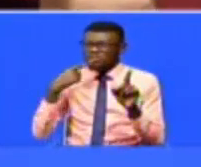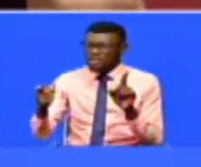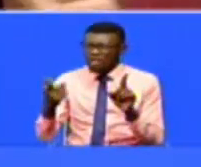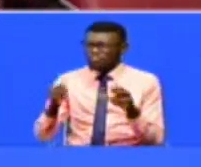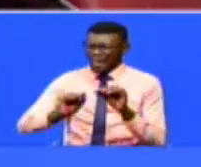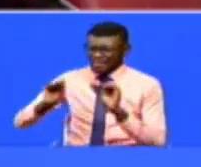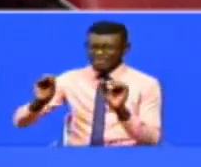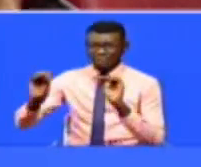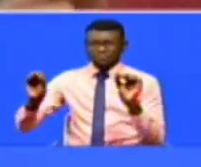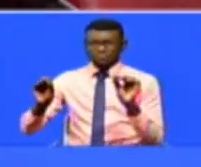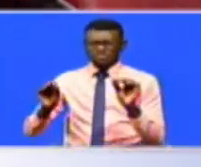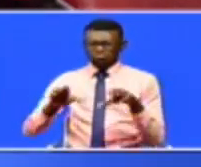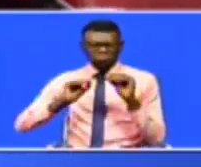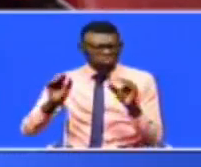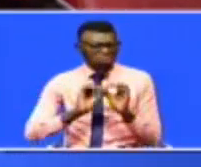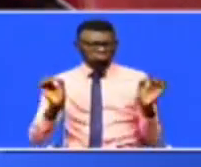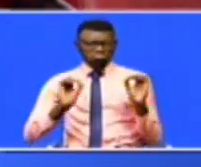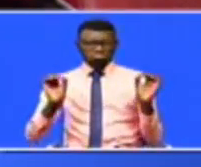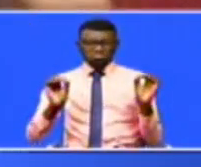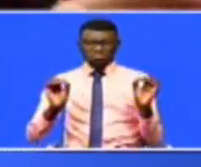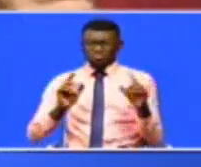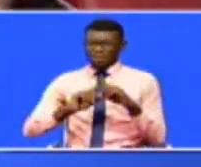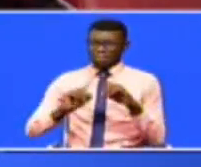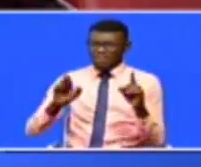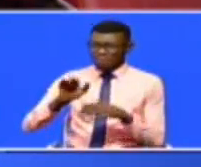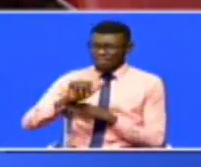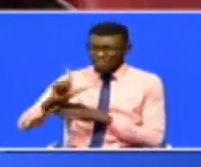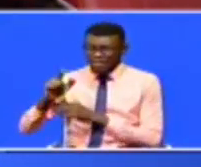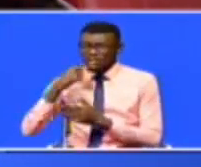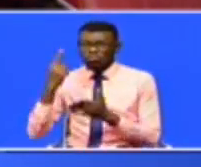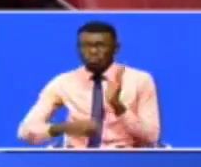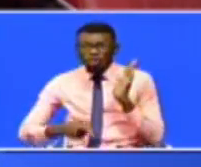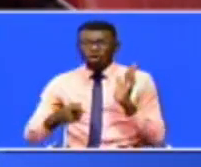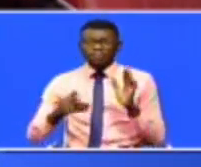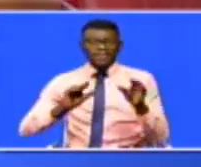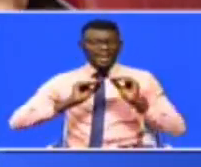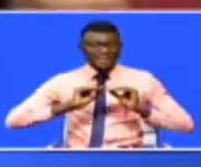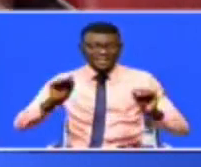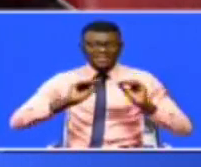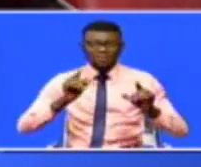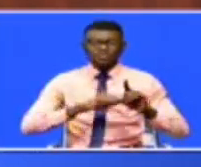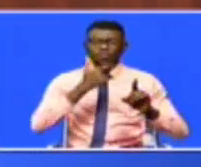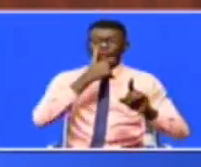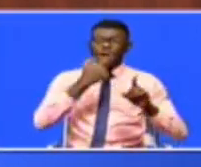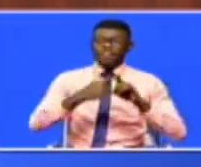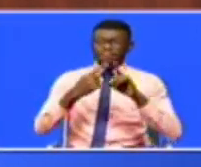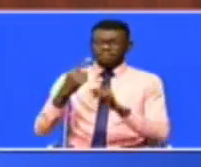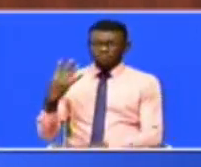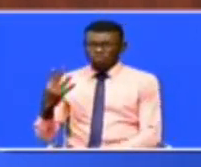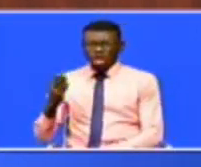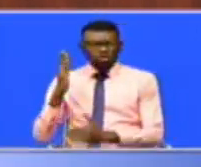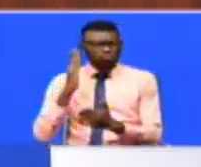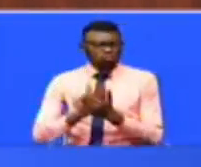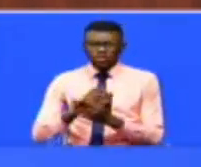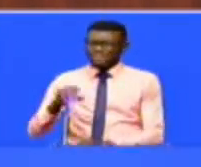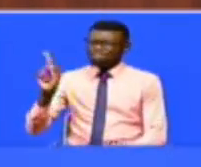be taught. It's not taught. And where in the bill is it saying that it should be taught at the age of 4? I think we are